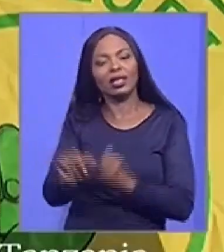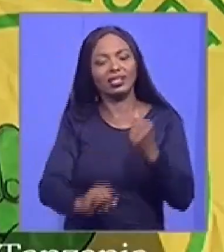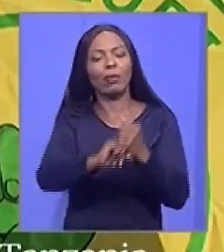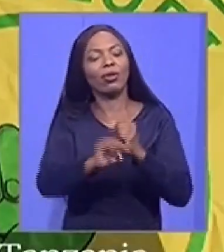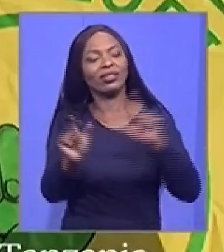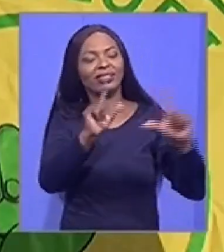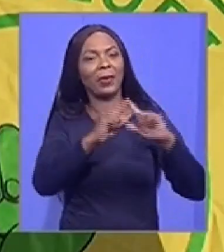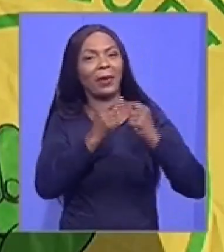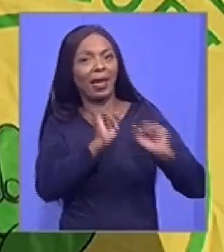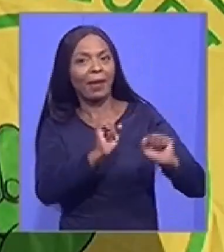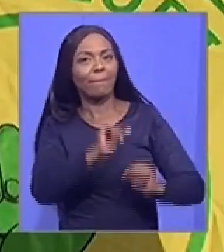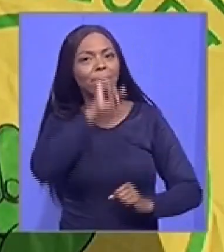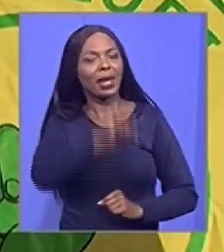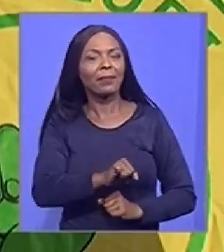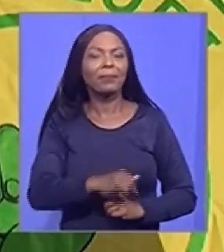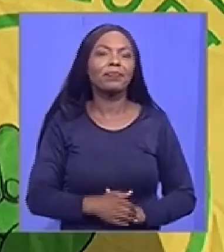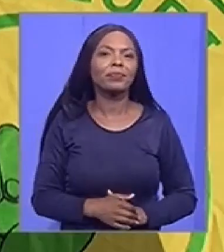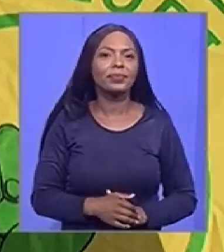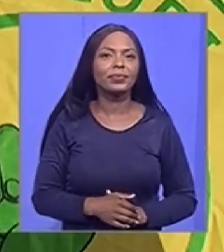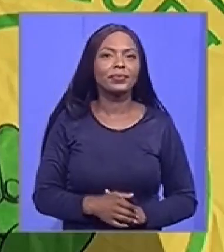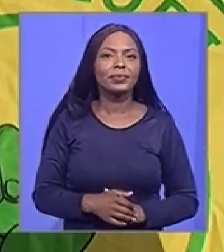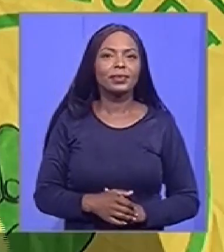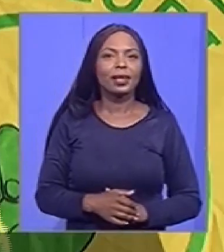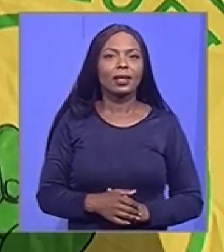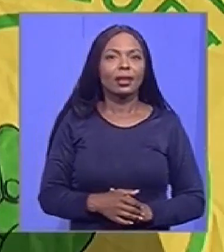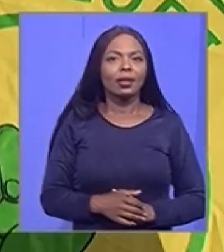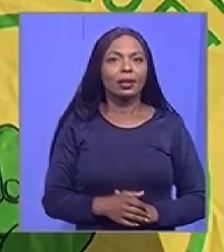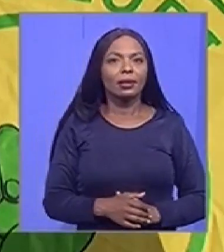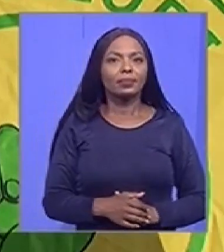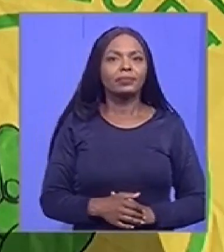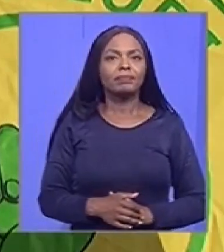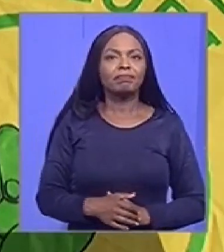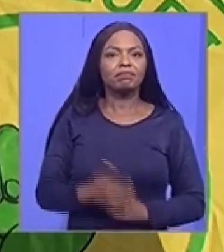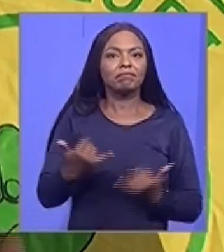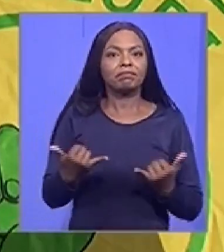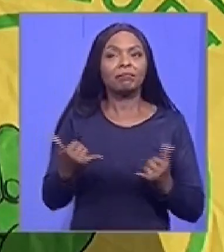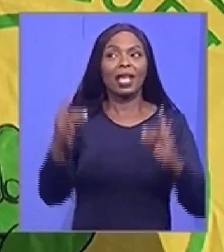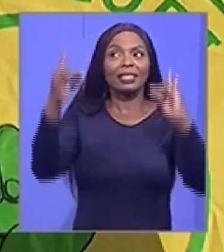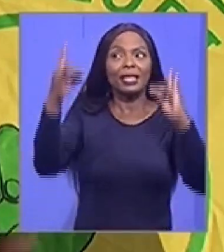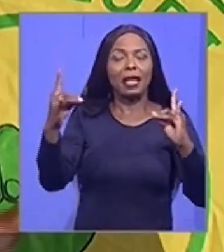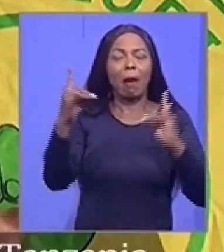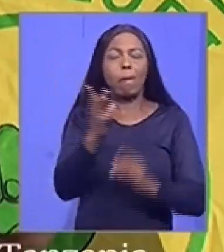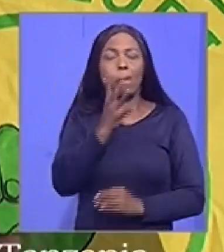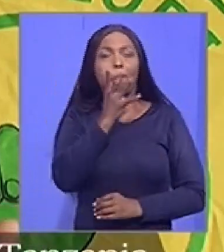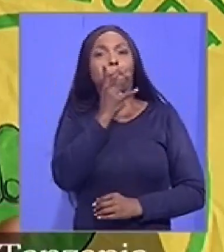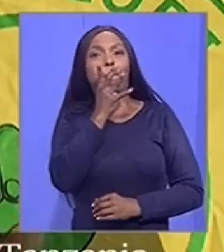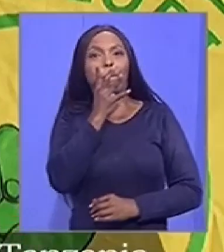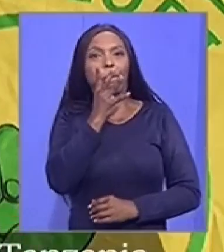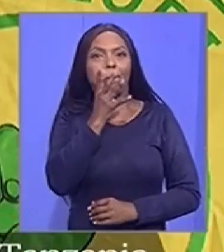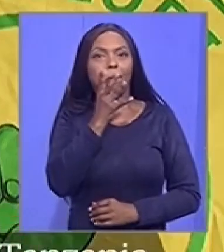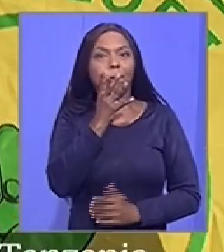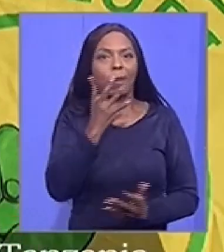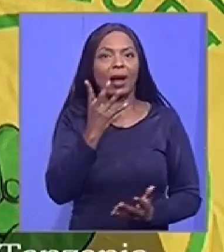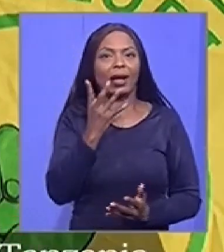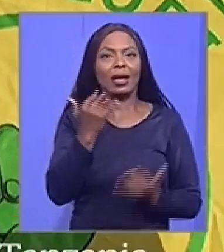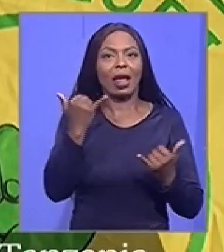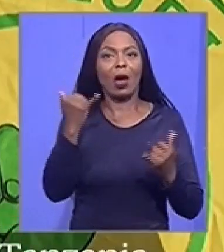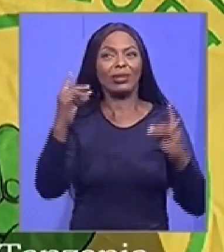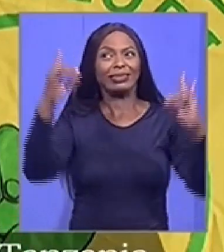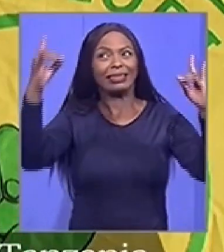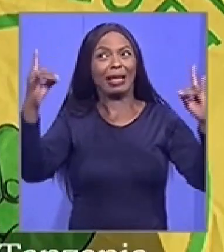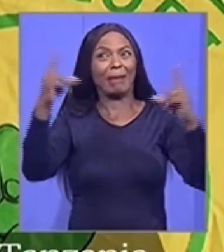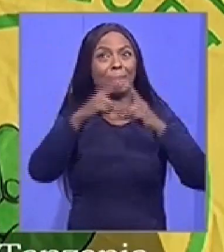far from home, I mean it's far, Egypt ke khole. So nana le kwa le stadium se tletse ona Cairo International ke se segolo ga